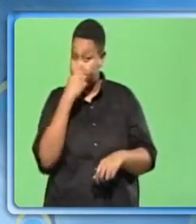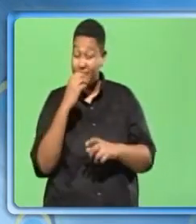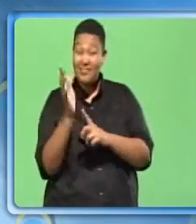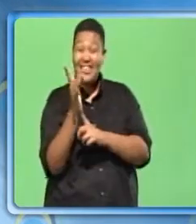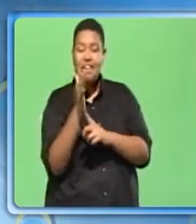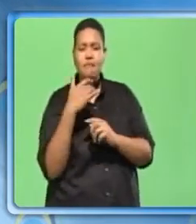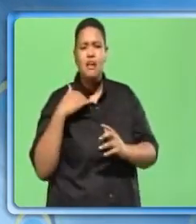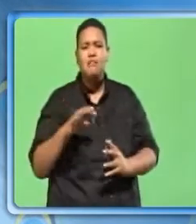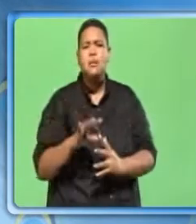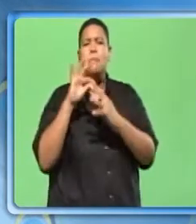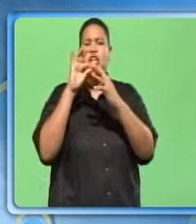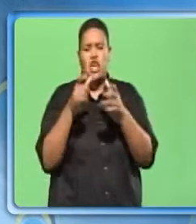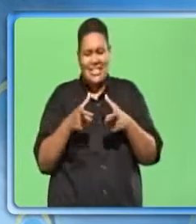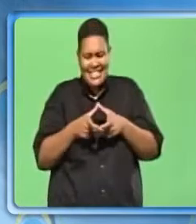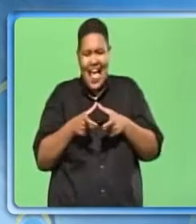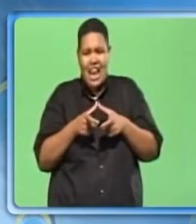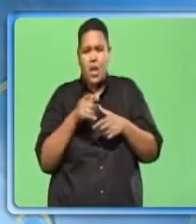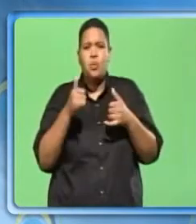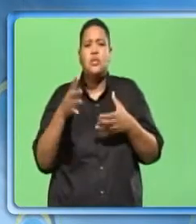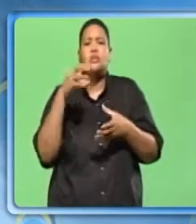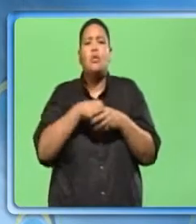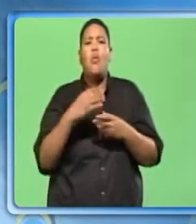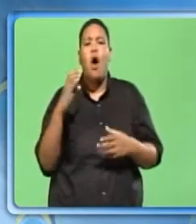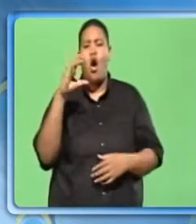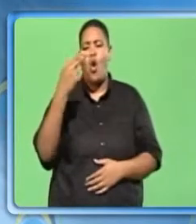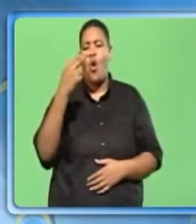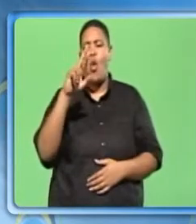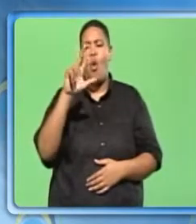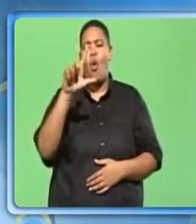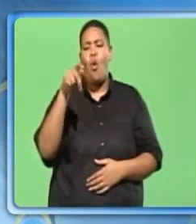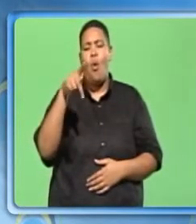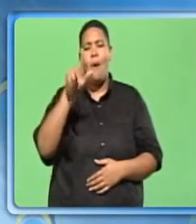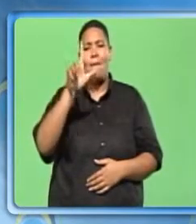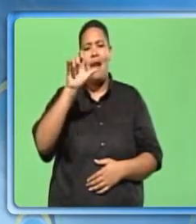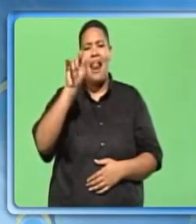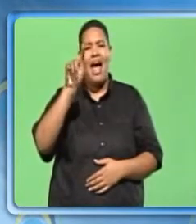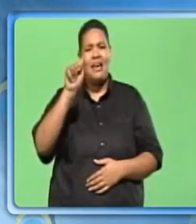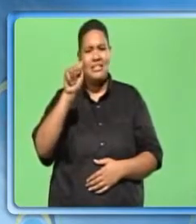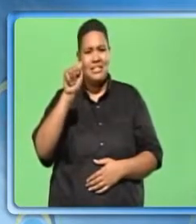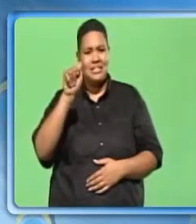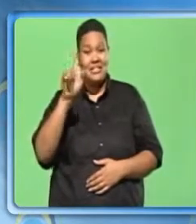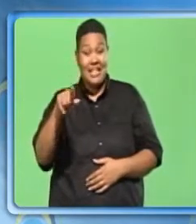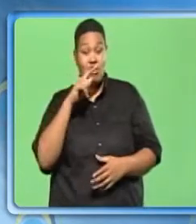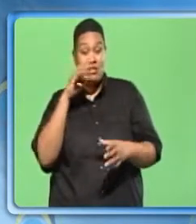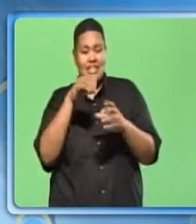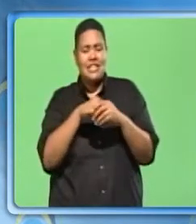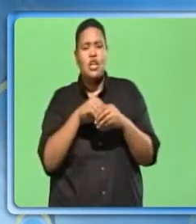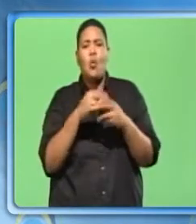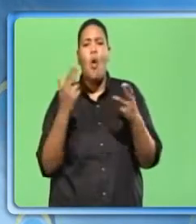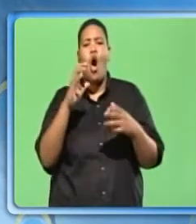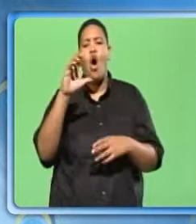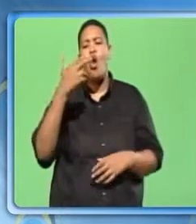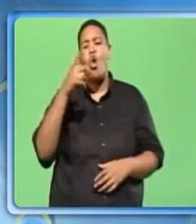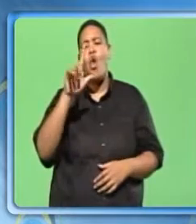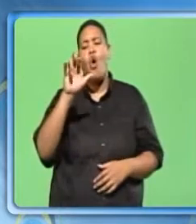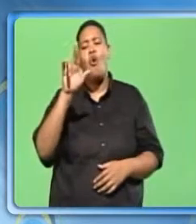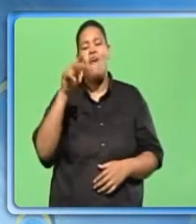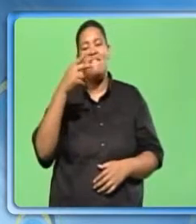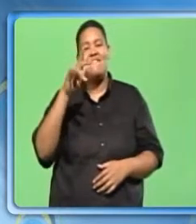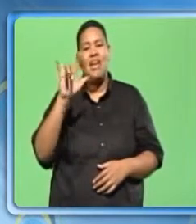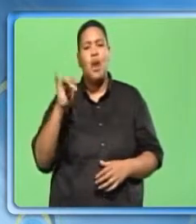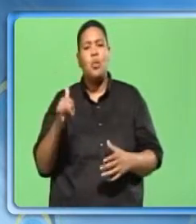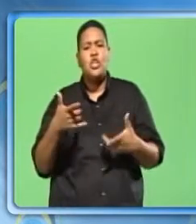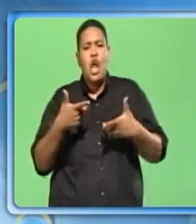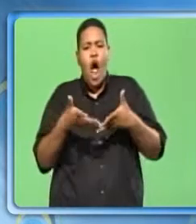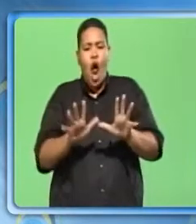have special cells which contain chloroplasts. Chloroplast contains the pigment chlorophyll, which allows plants to trap